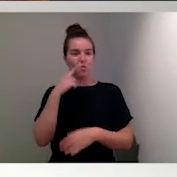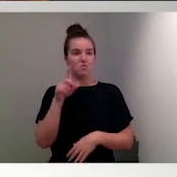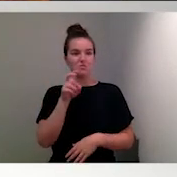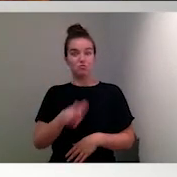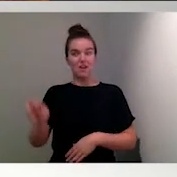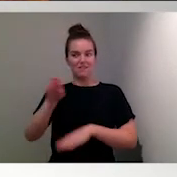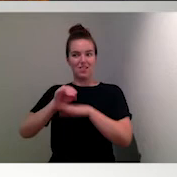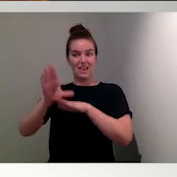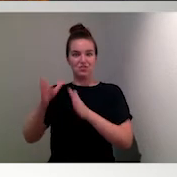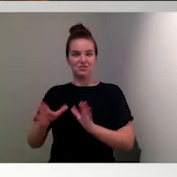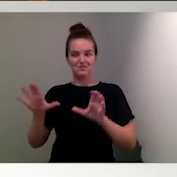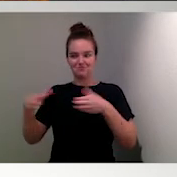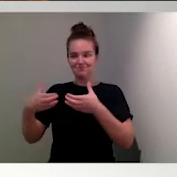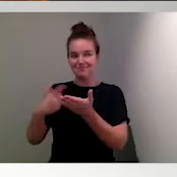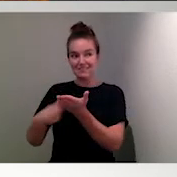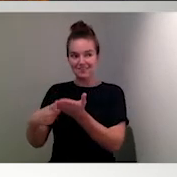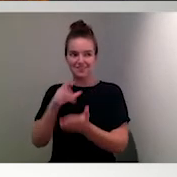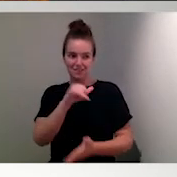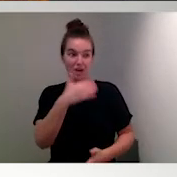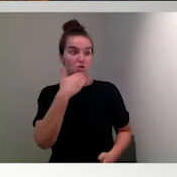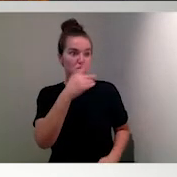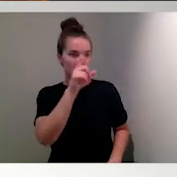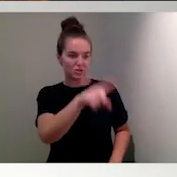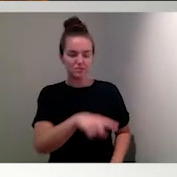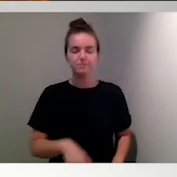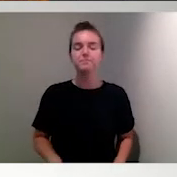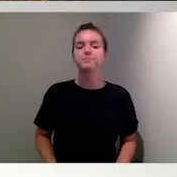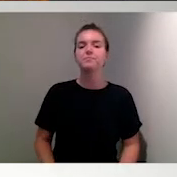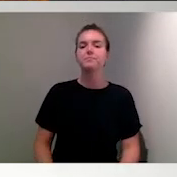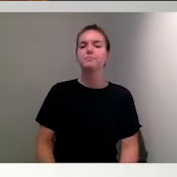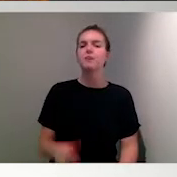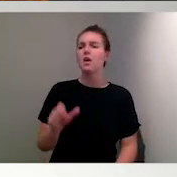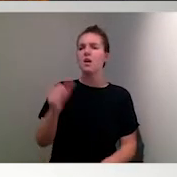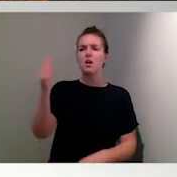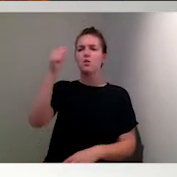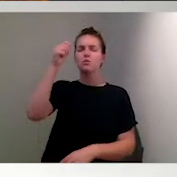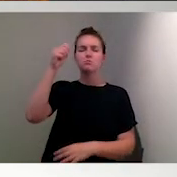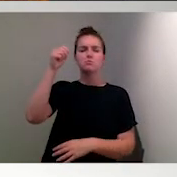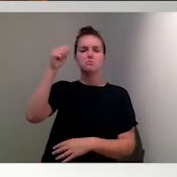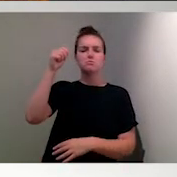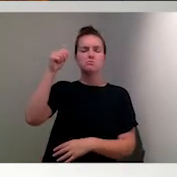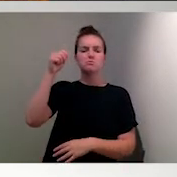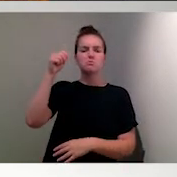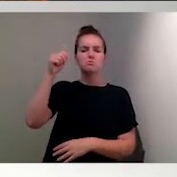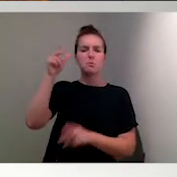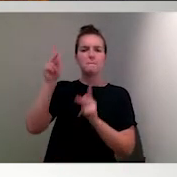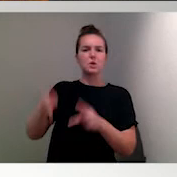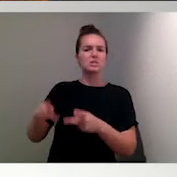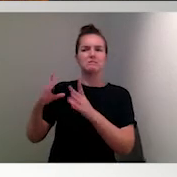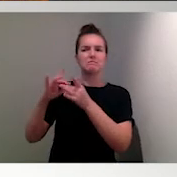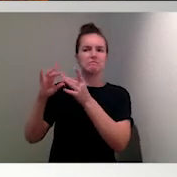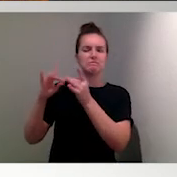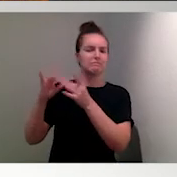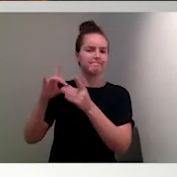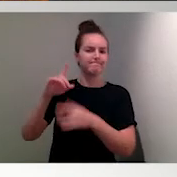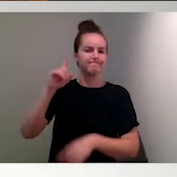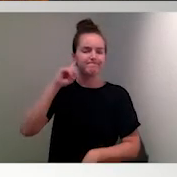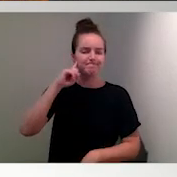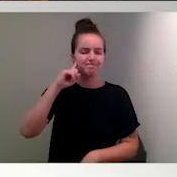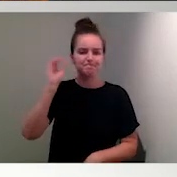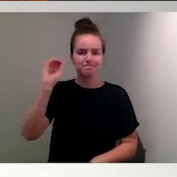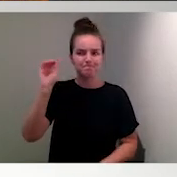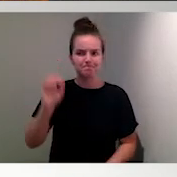home dialysis. Okay. Oh, perfect. We do the home dialysis, and we selected that on purpose so that we could travel.